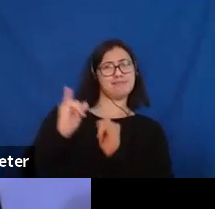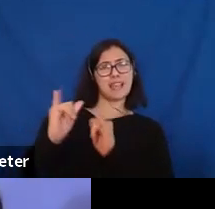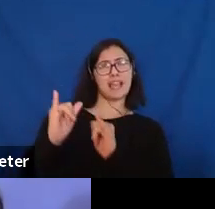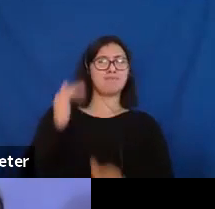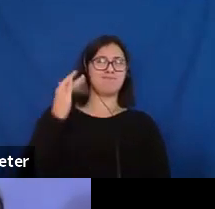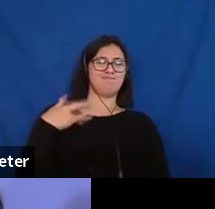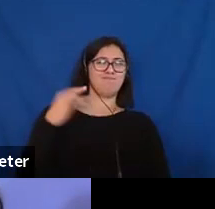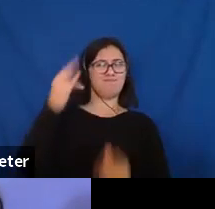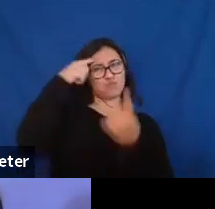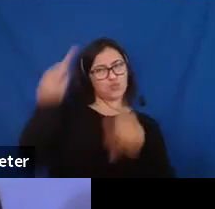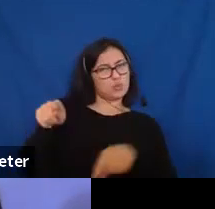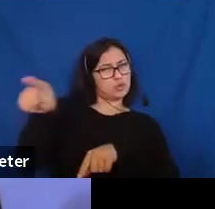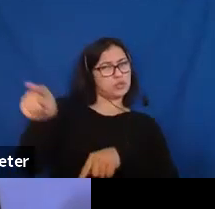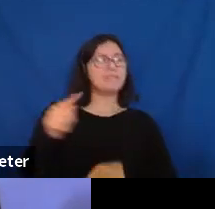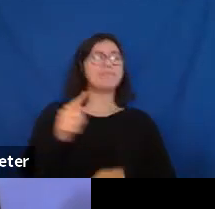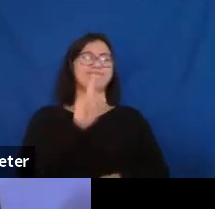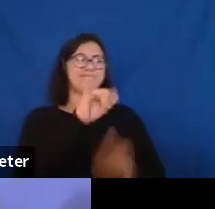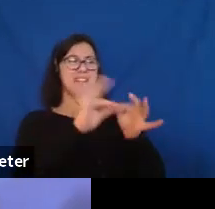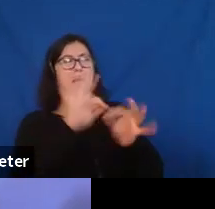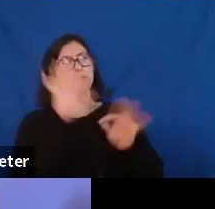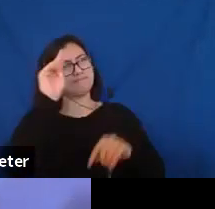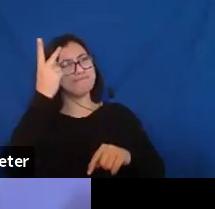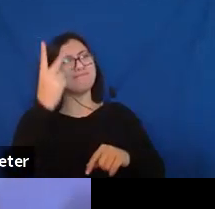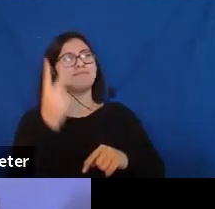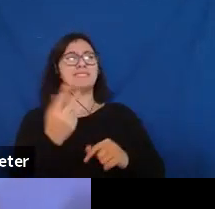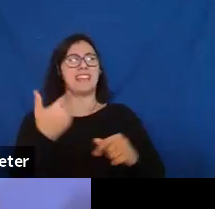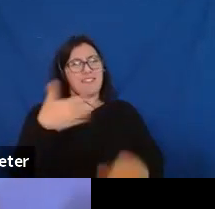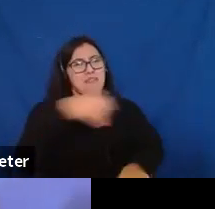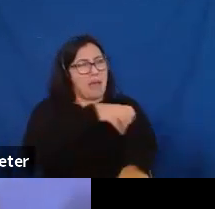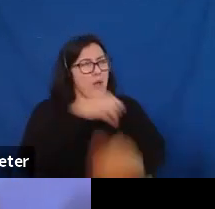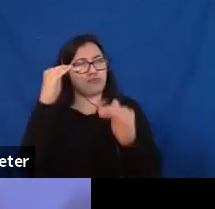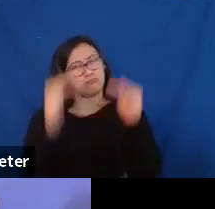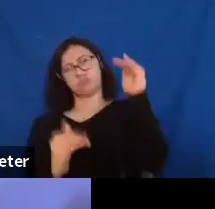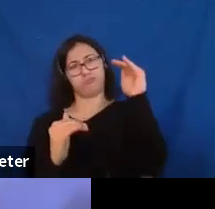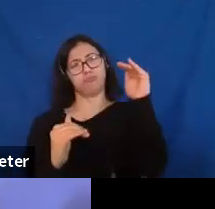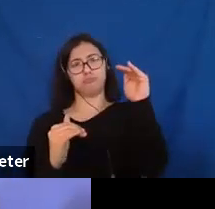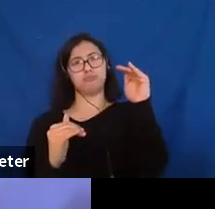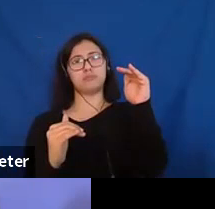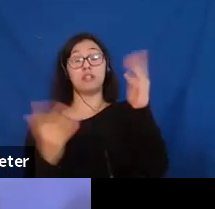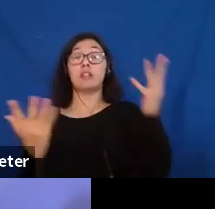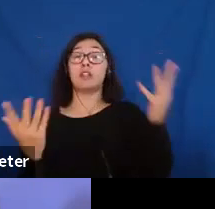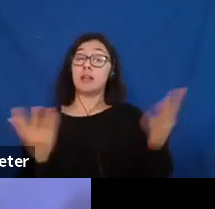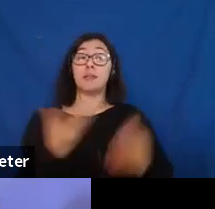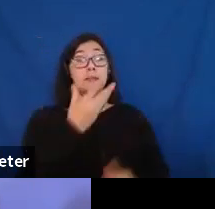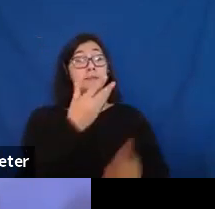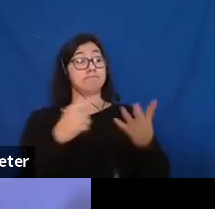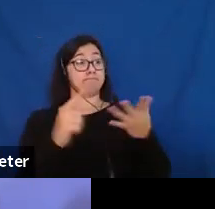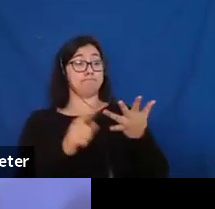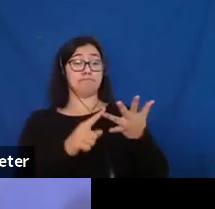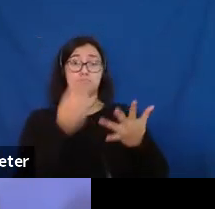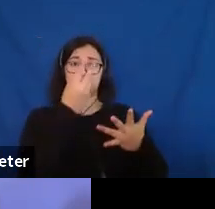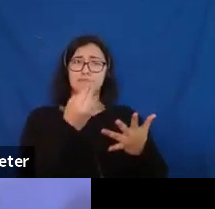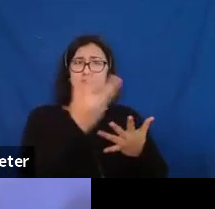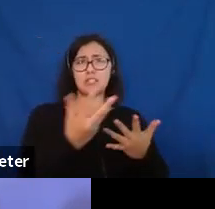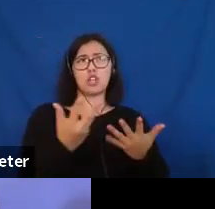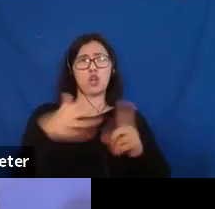that these comments are biased, that these comments create power imbalances. And then I give a little context, because if you keep doing